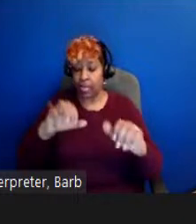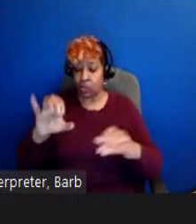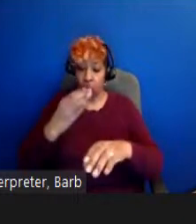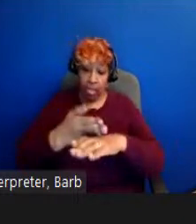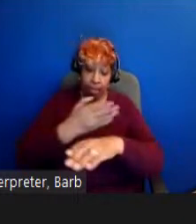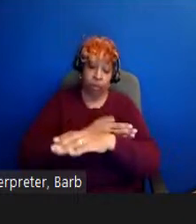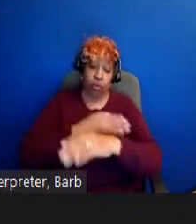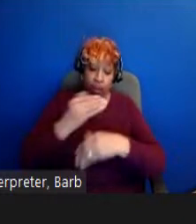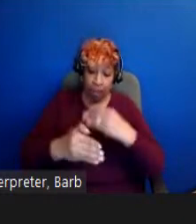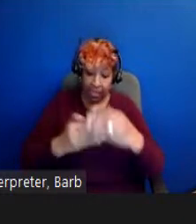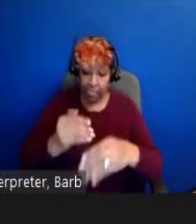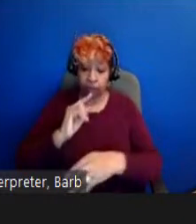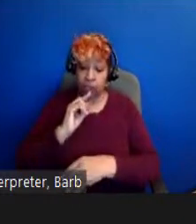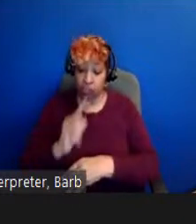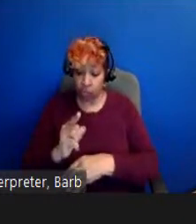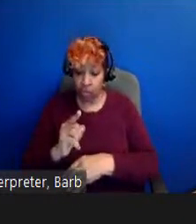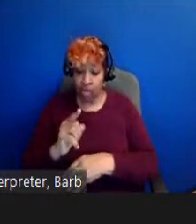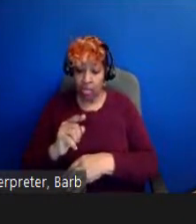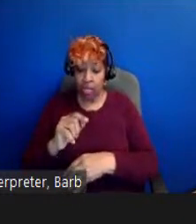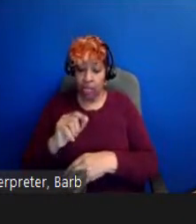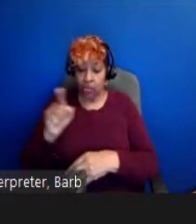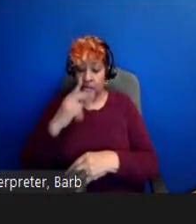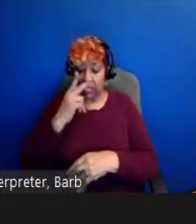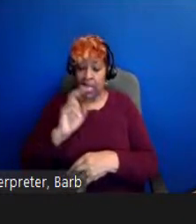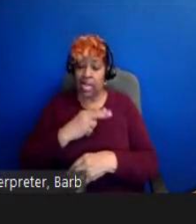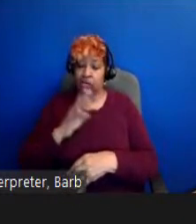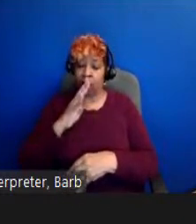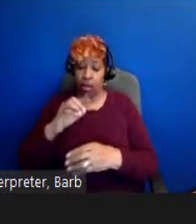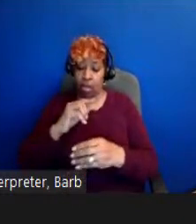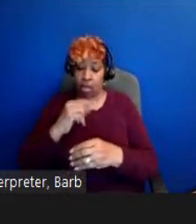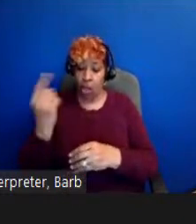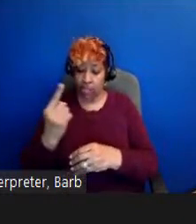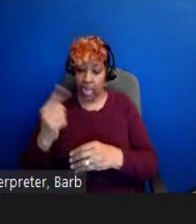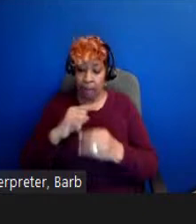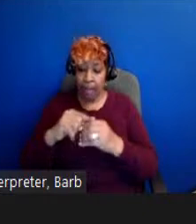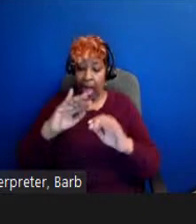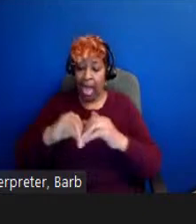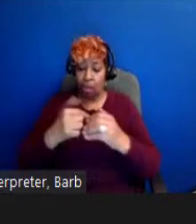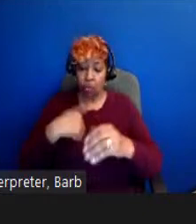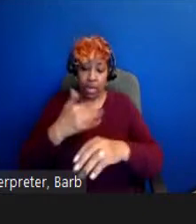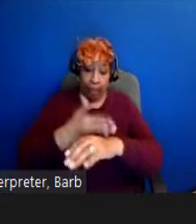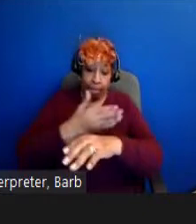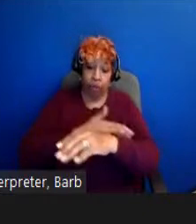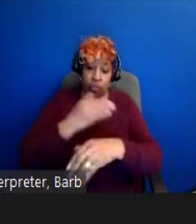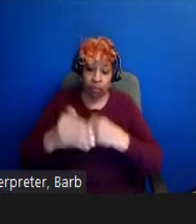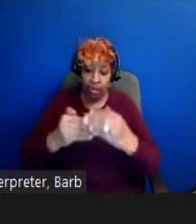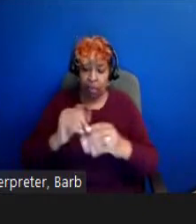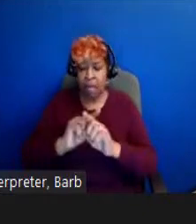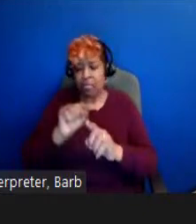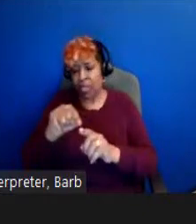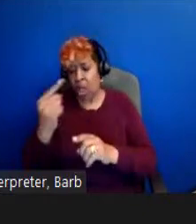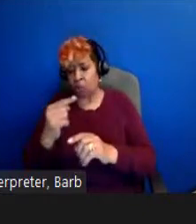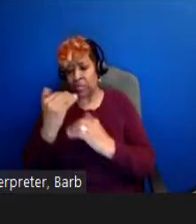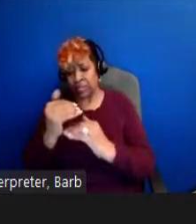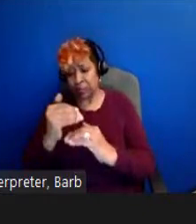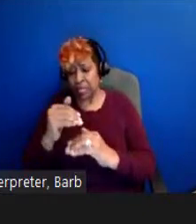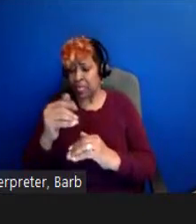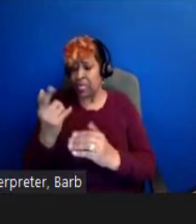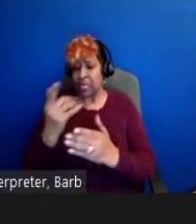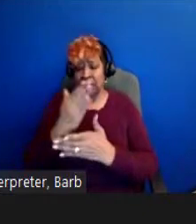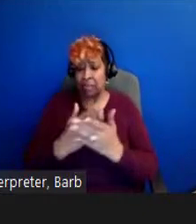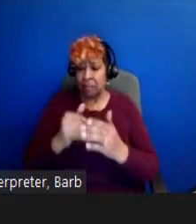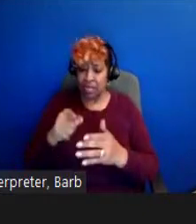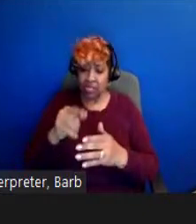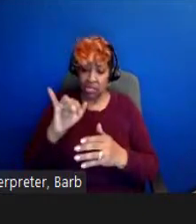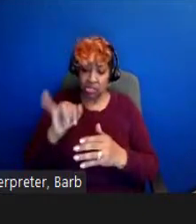process, for sure. I think you see us all the time talking about how do we improve that process, but there's always going to be limitations in the sense of some of it is just sheer